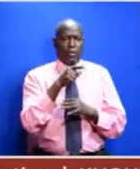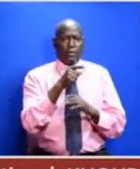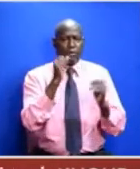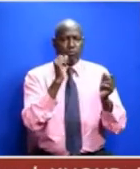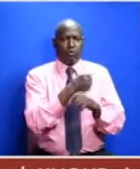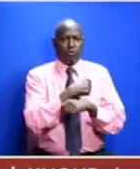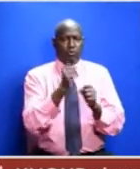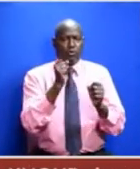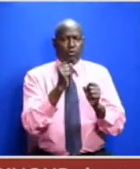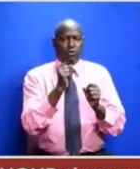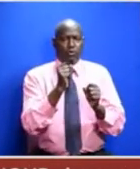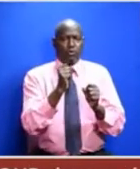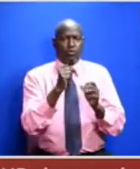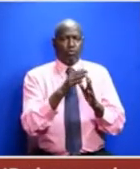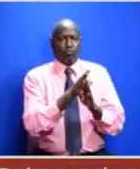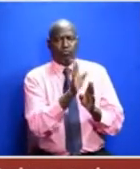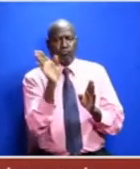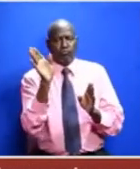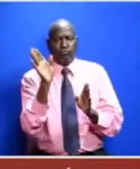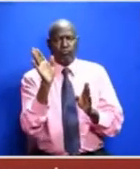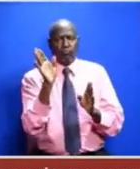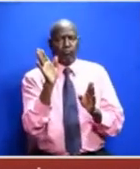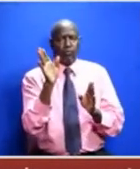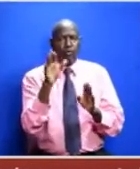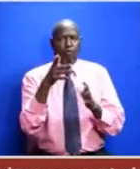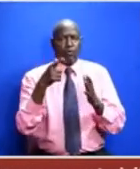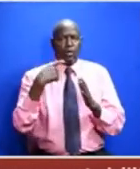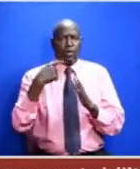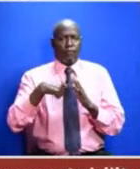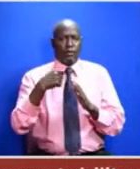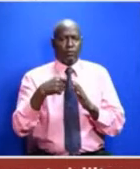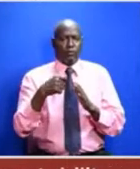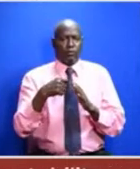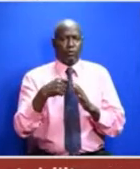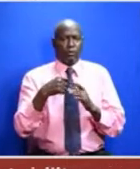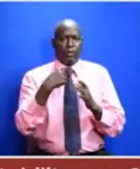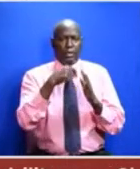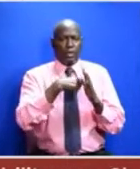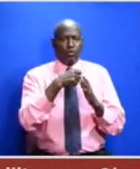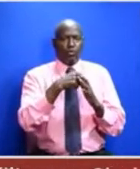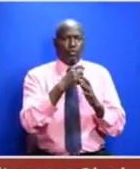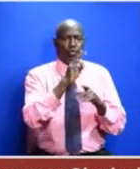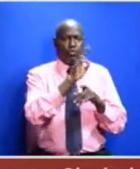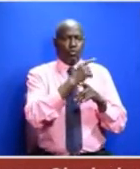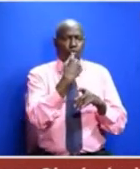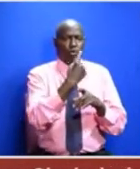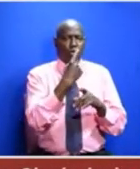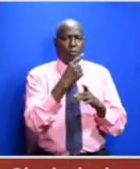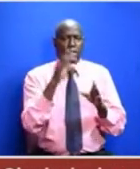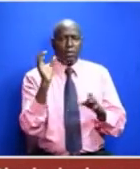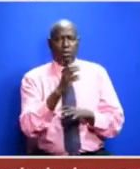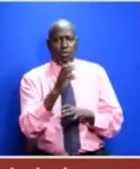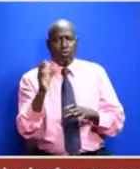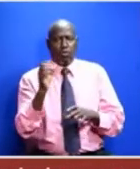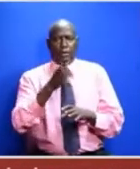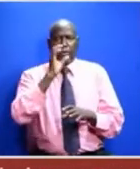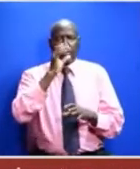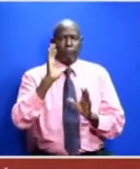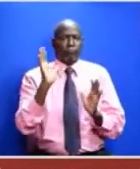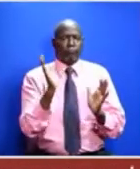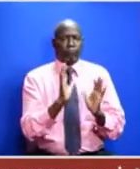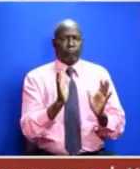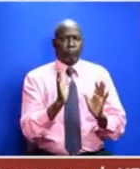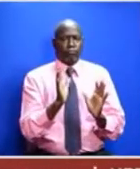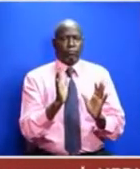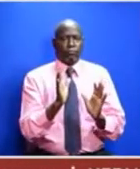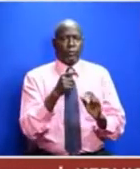impossible for it to be diverted to distilleries. It can only be used for industrial use and not for alcoholic beverages. And